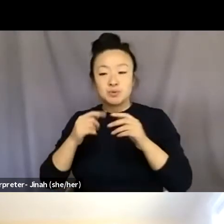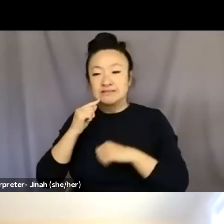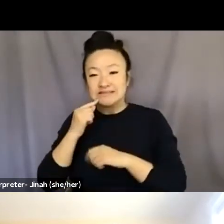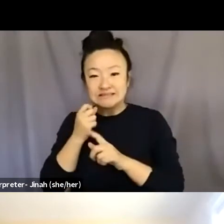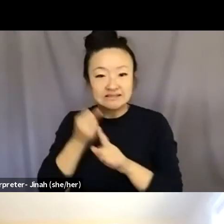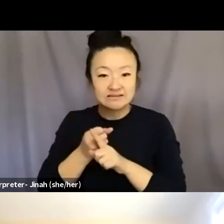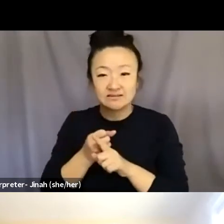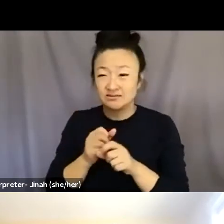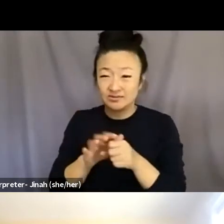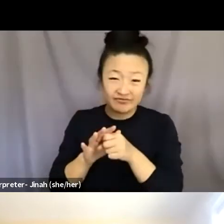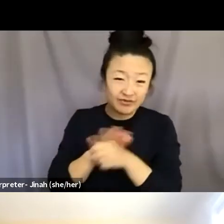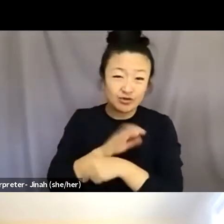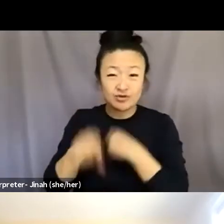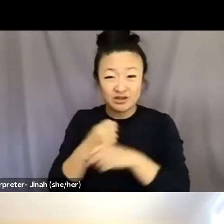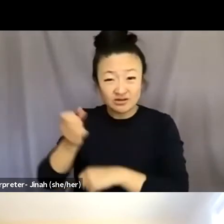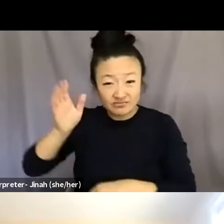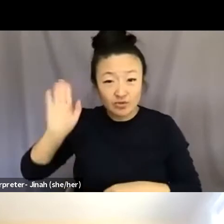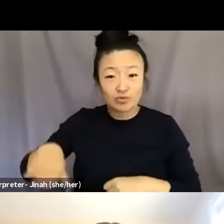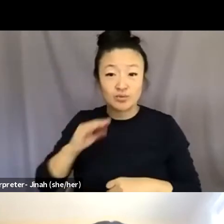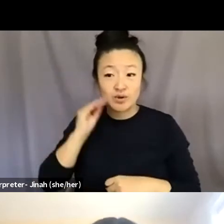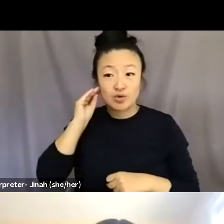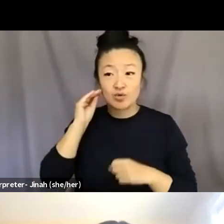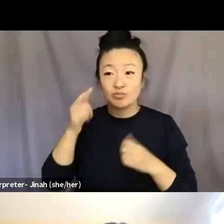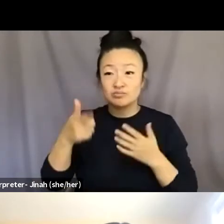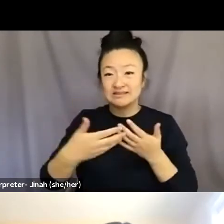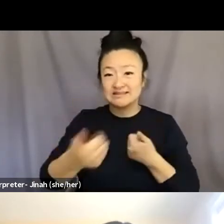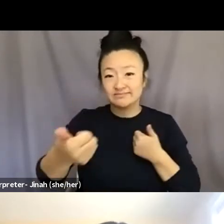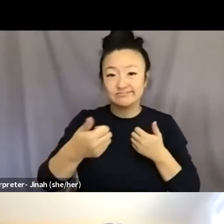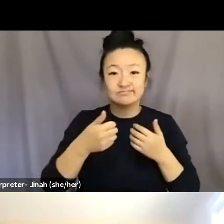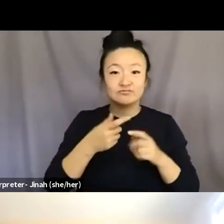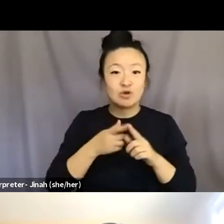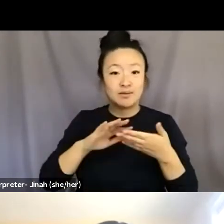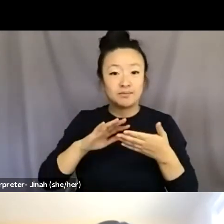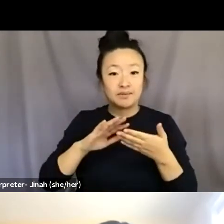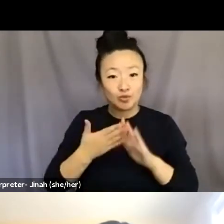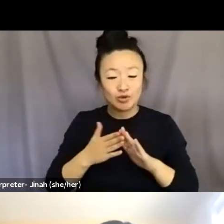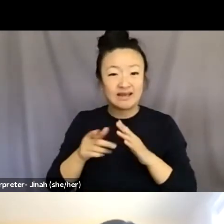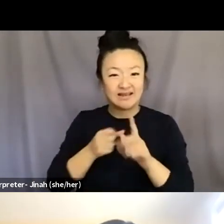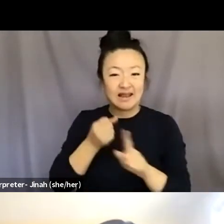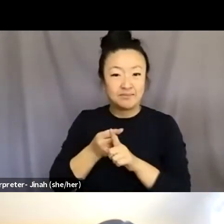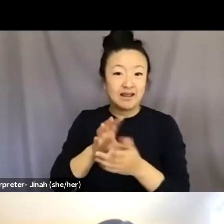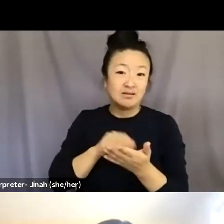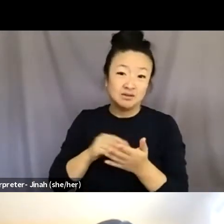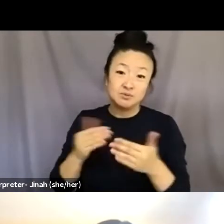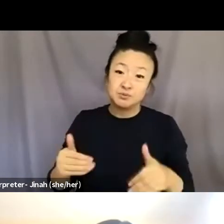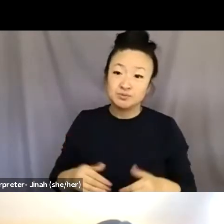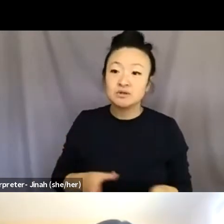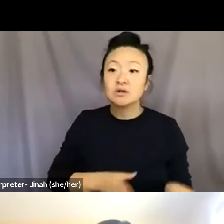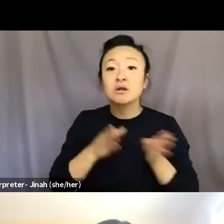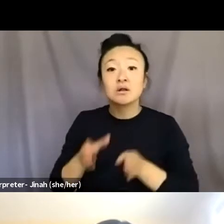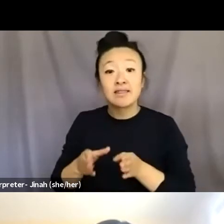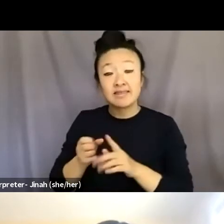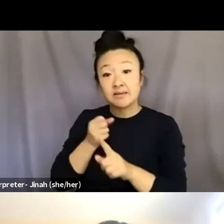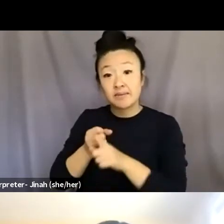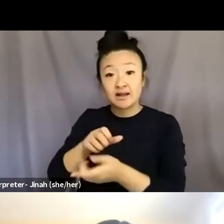at home, kind of being kept away from community and the impact on learning. And the next thing that comes to mind is the impact on